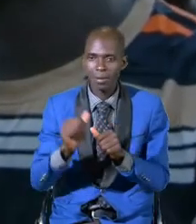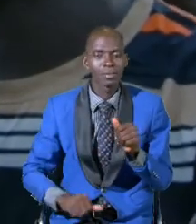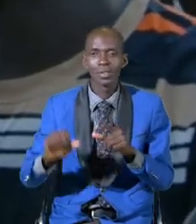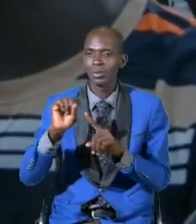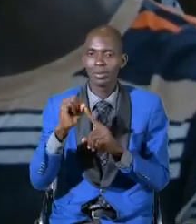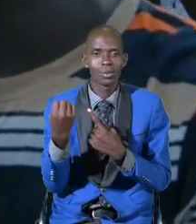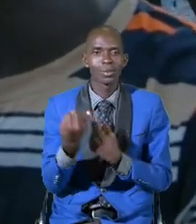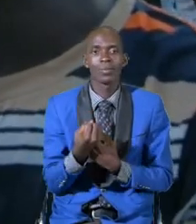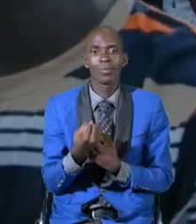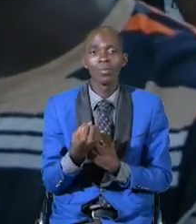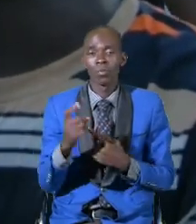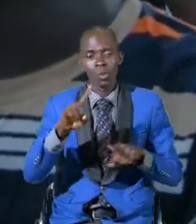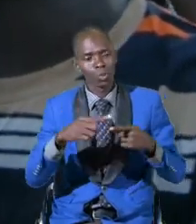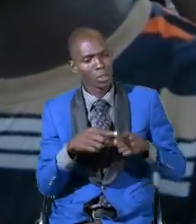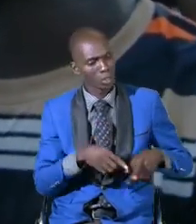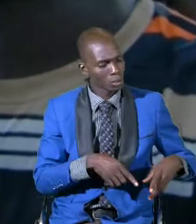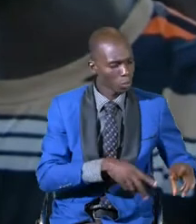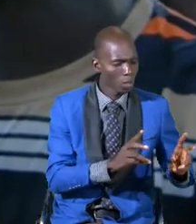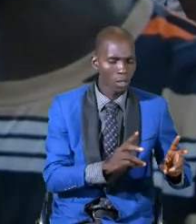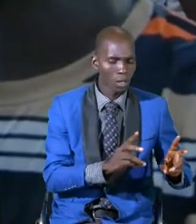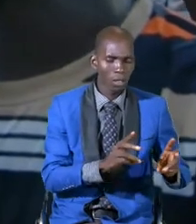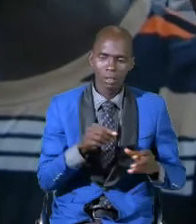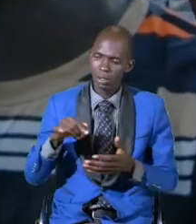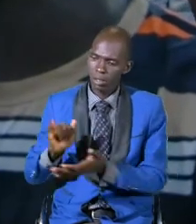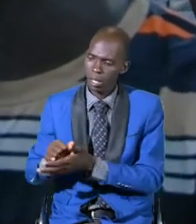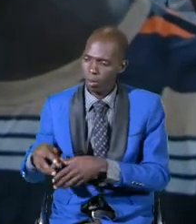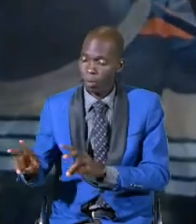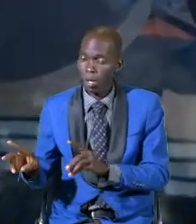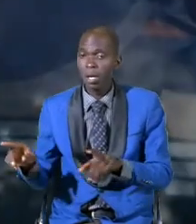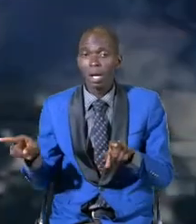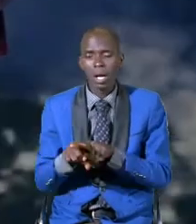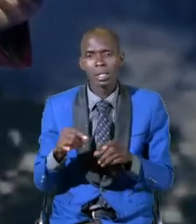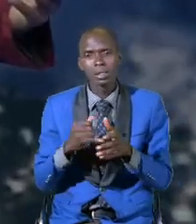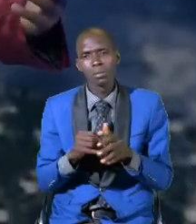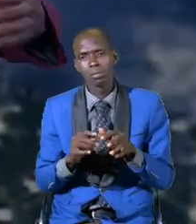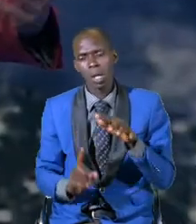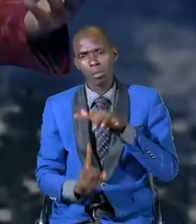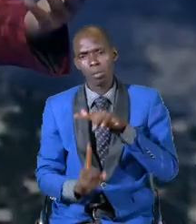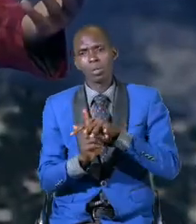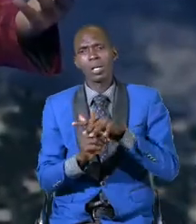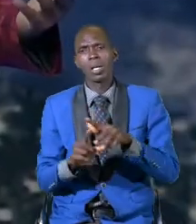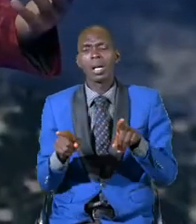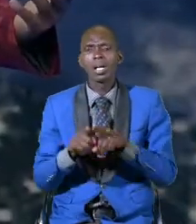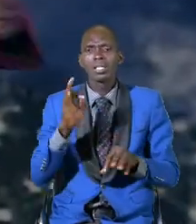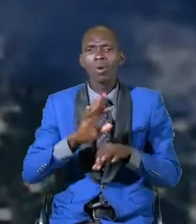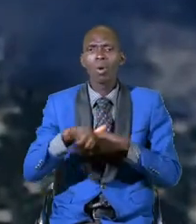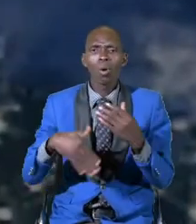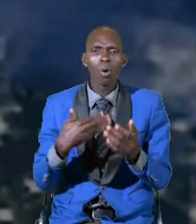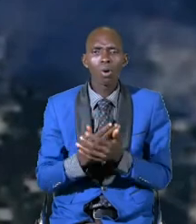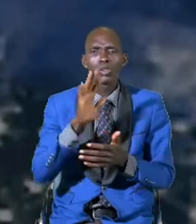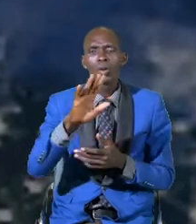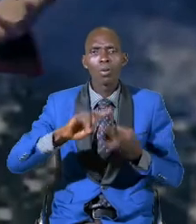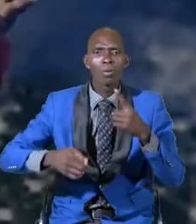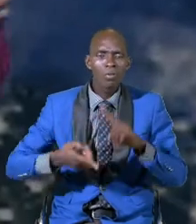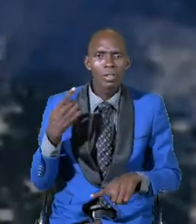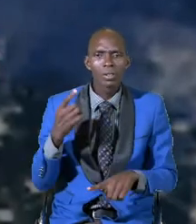You're going this way and going that way, and it appears that all your neighbors, all your classmates, all your